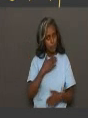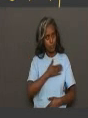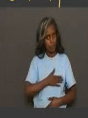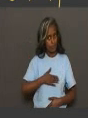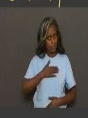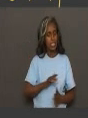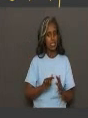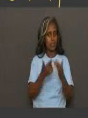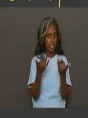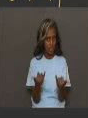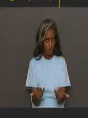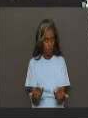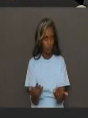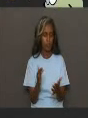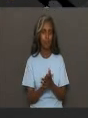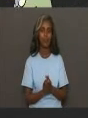Please begin now.